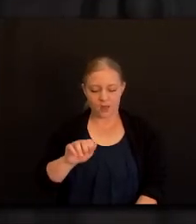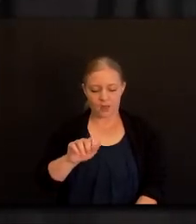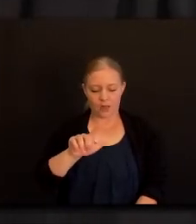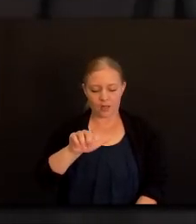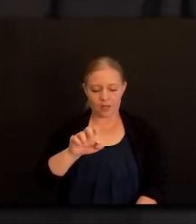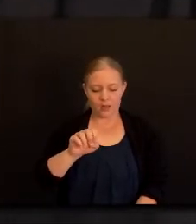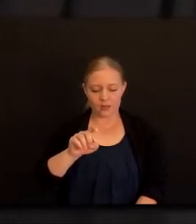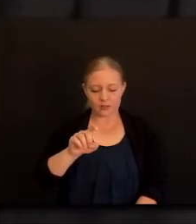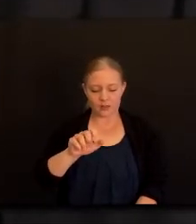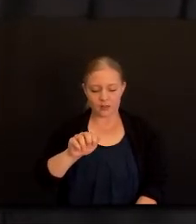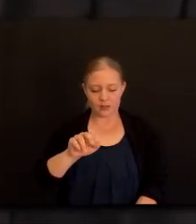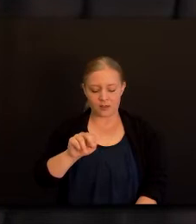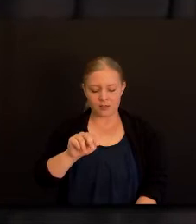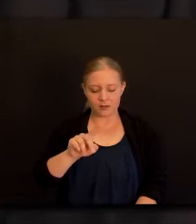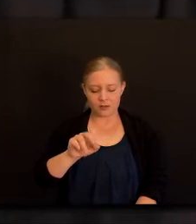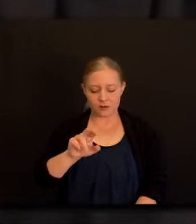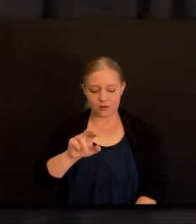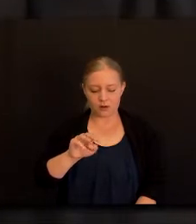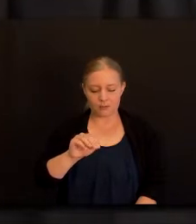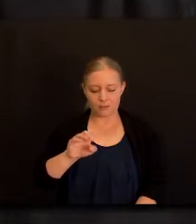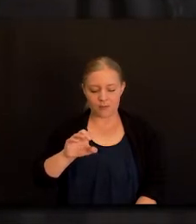Alexander James McCoy.